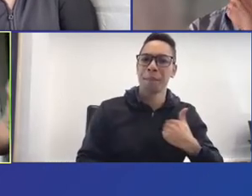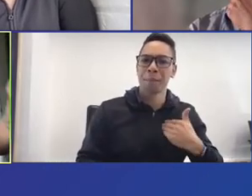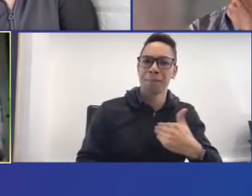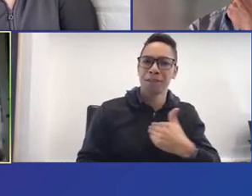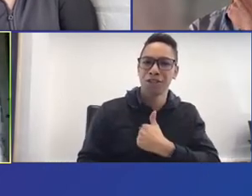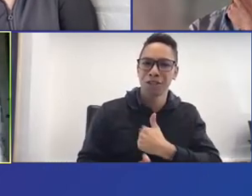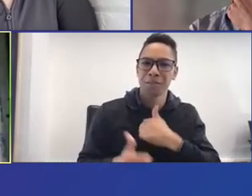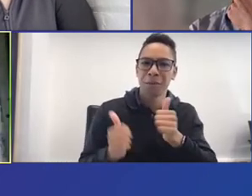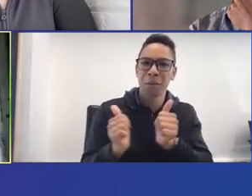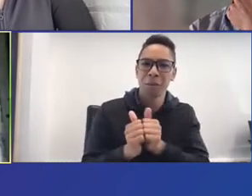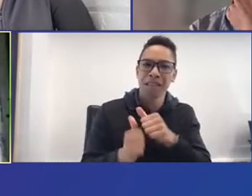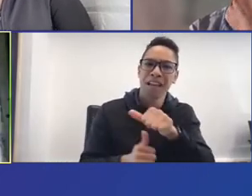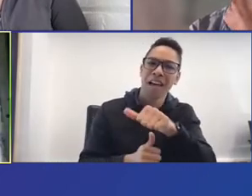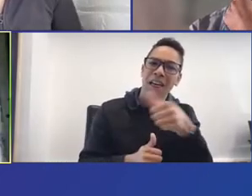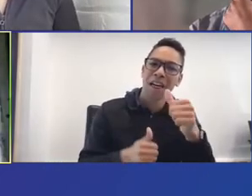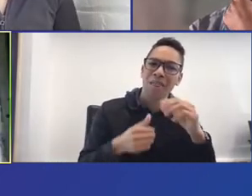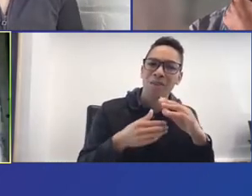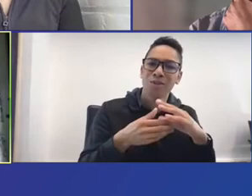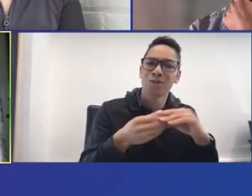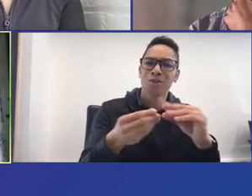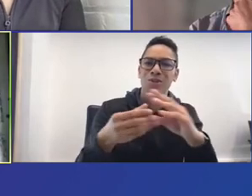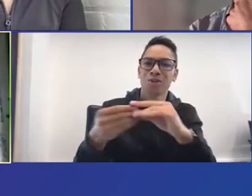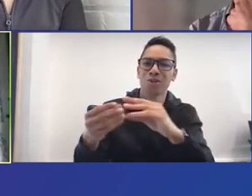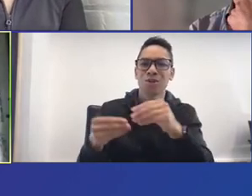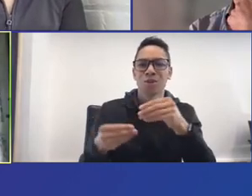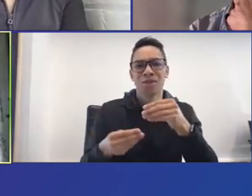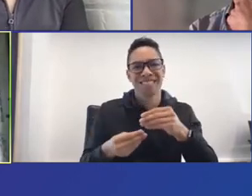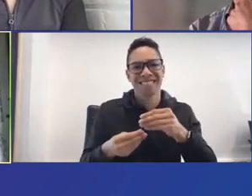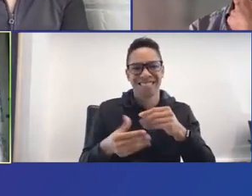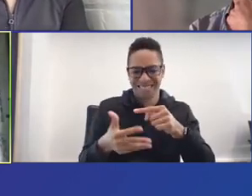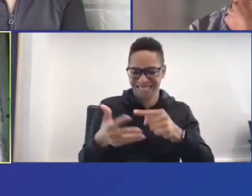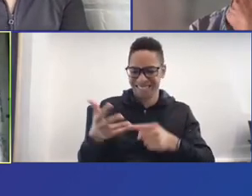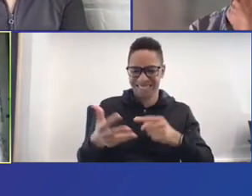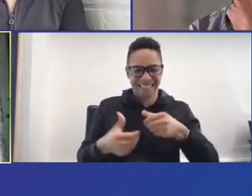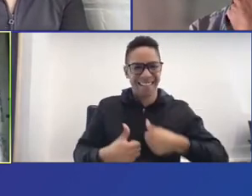with all those stories that live in my bones,